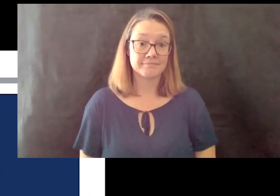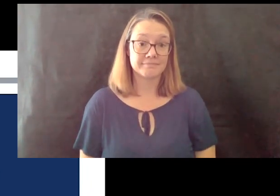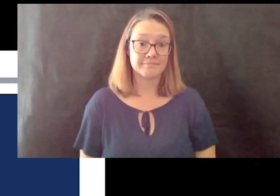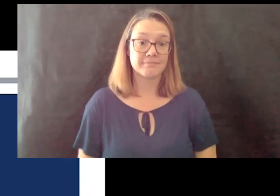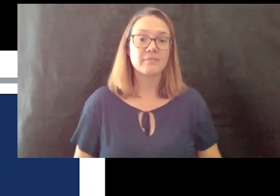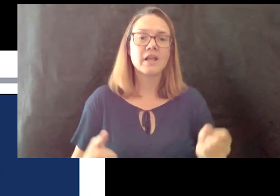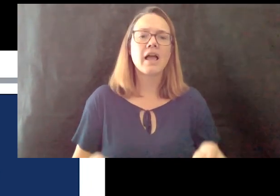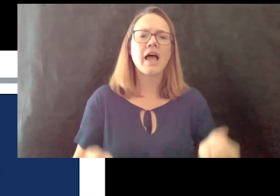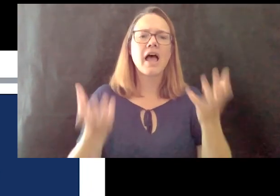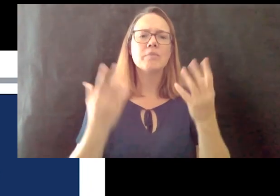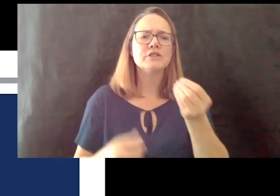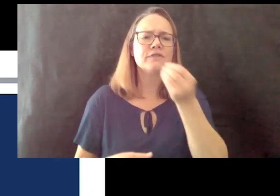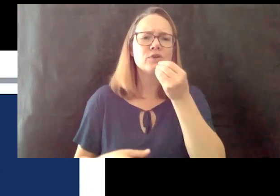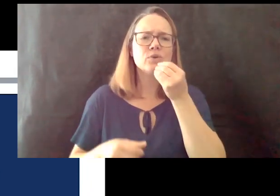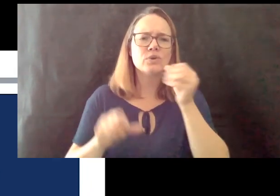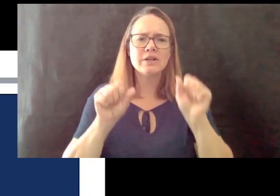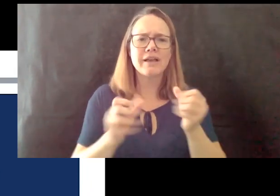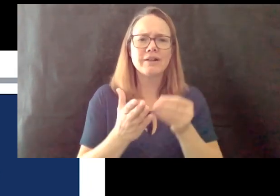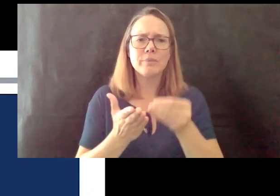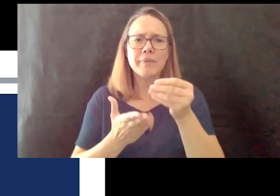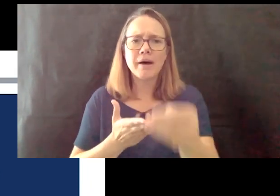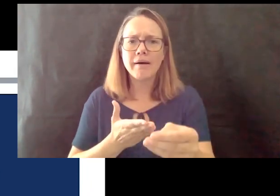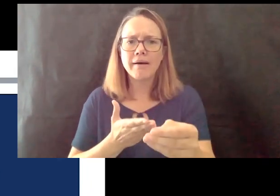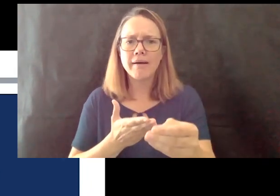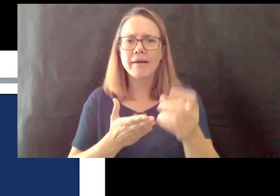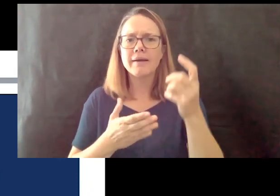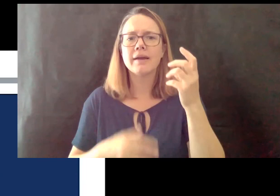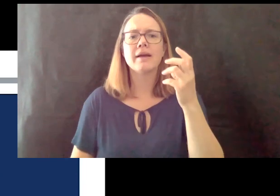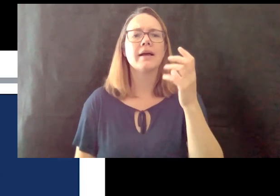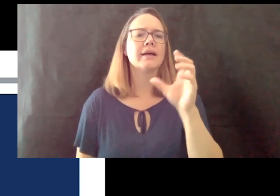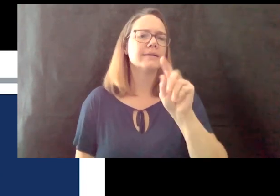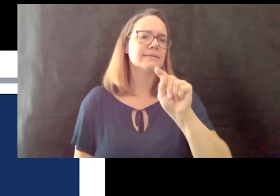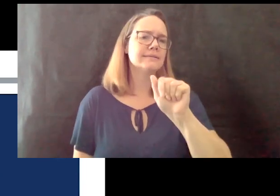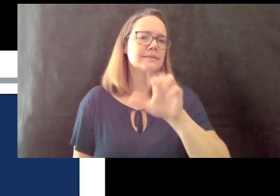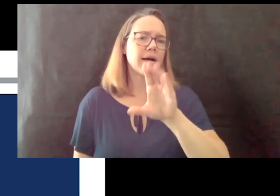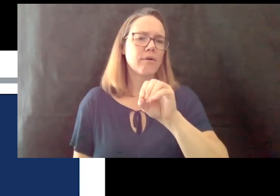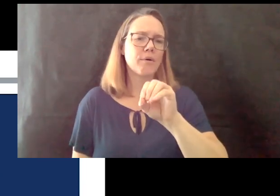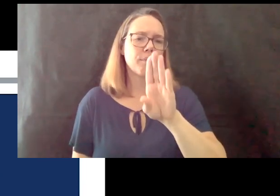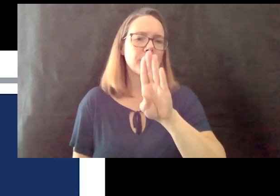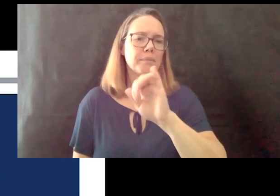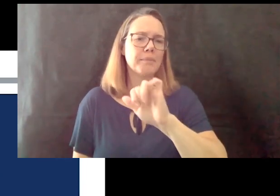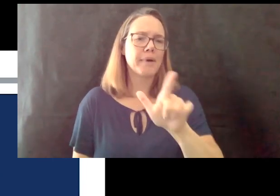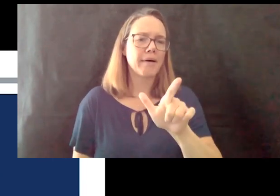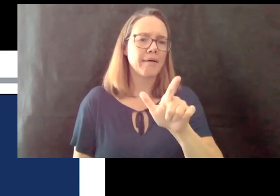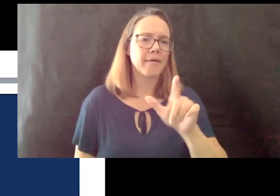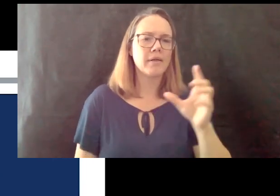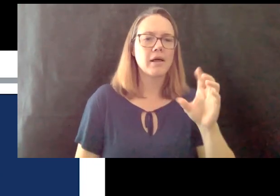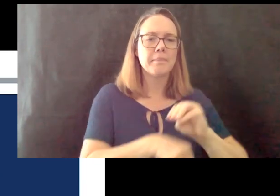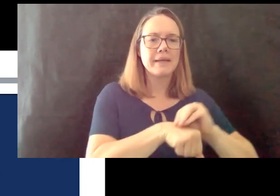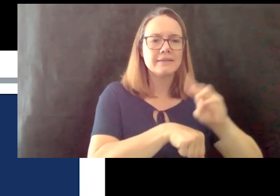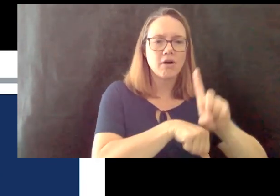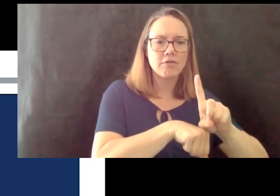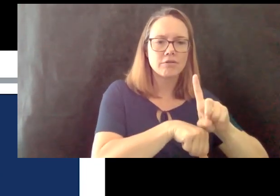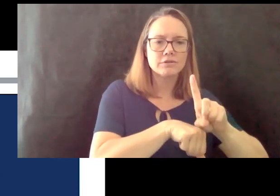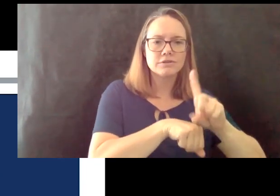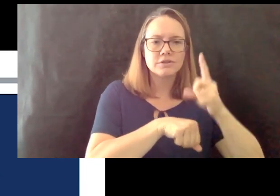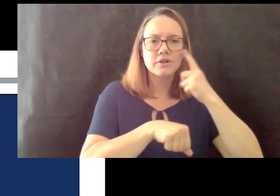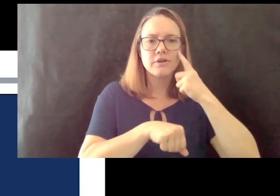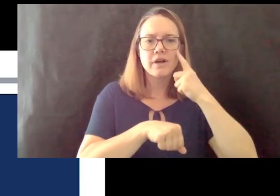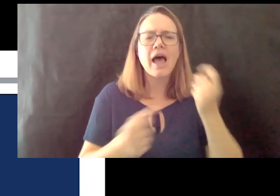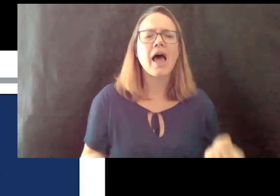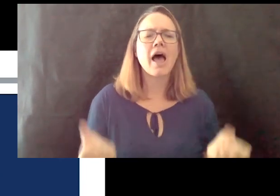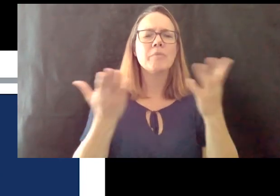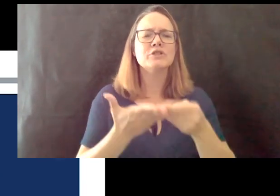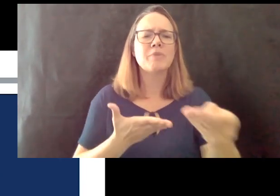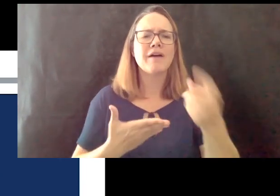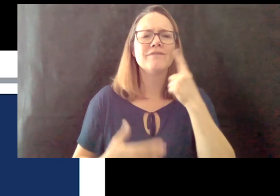you, how much food can you get if you go to Taco Bell or McDonald's? How much food can you get with